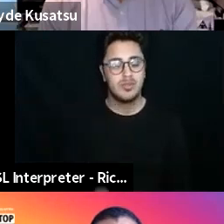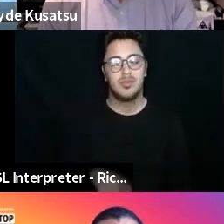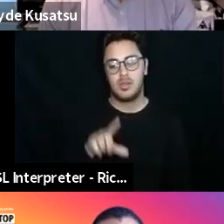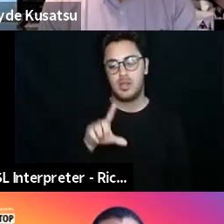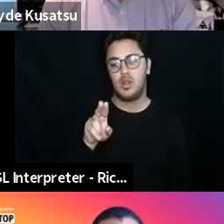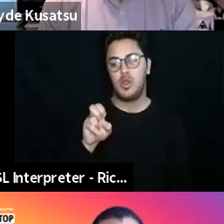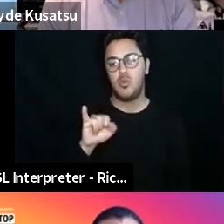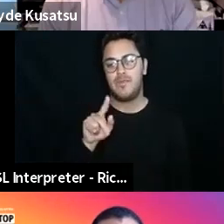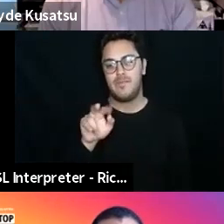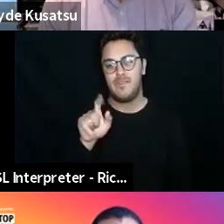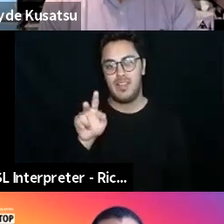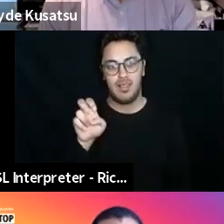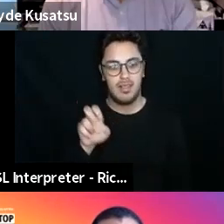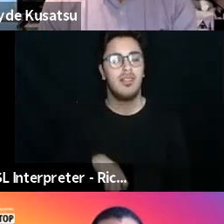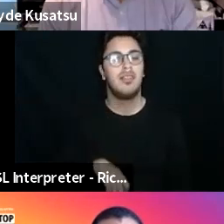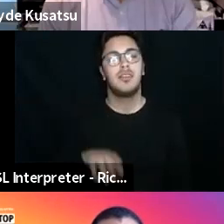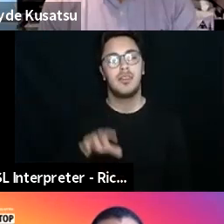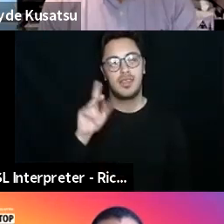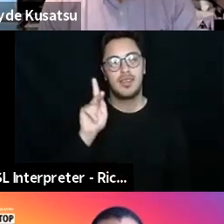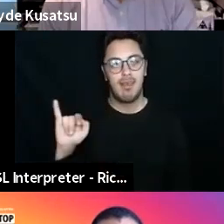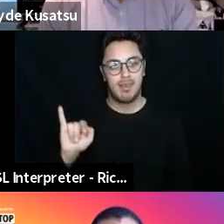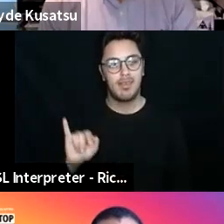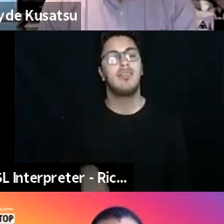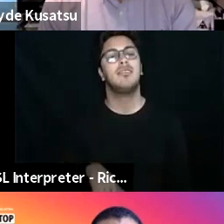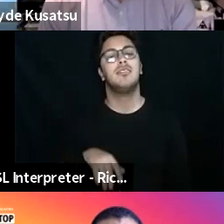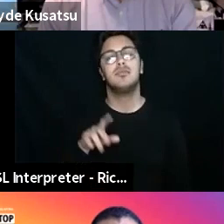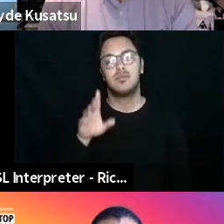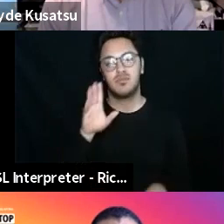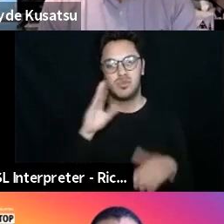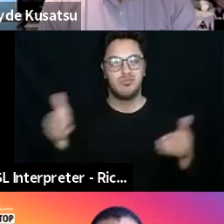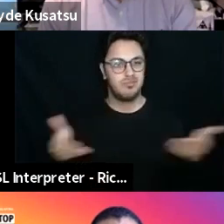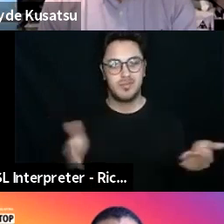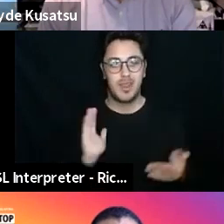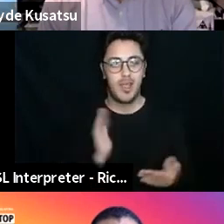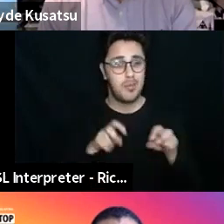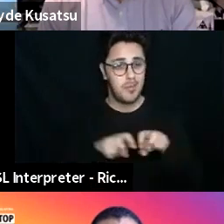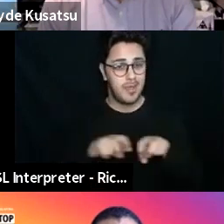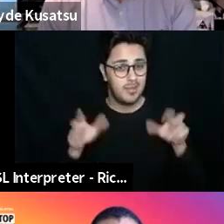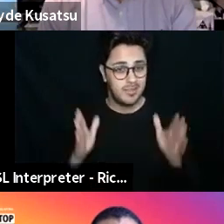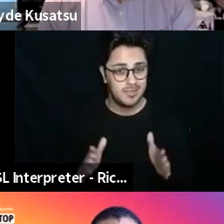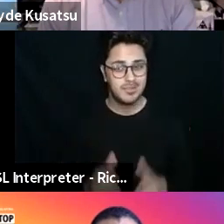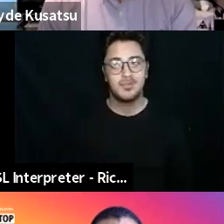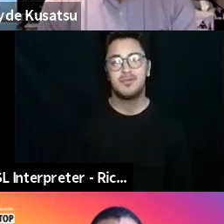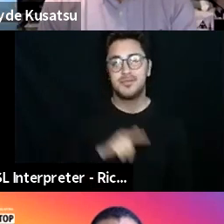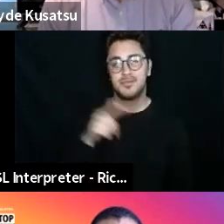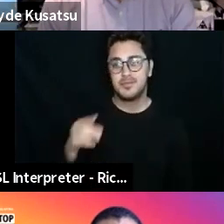through a discussion with an incredible panel of amazing professionals. Maira.